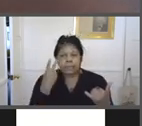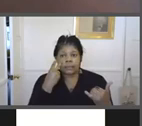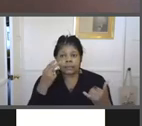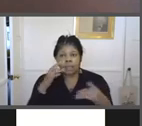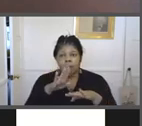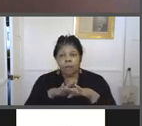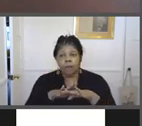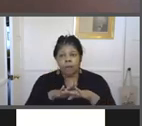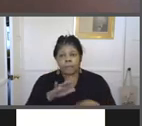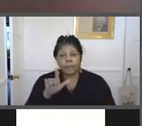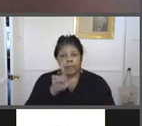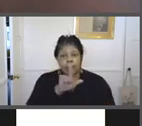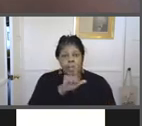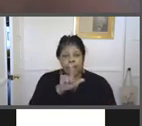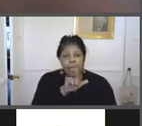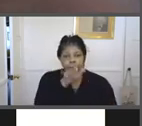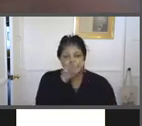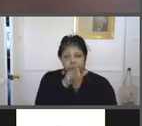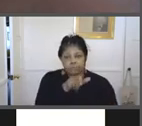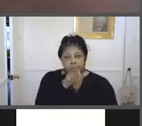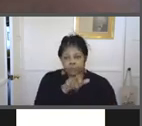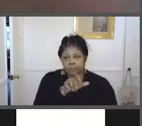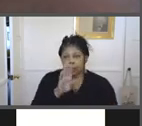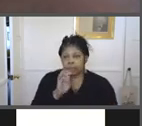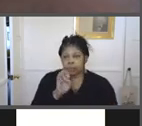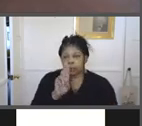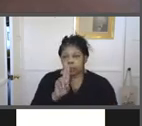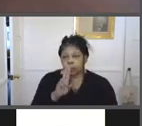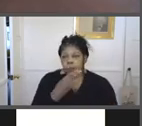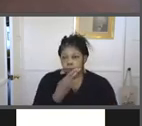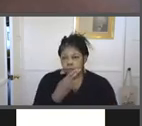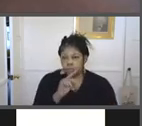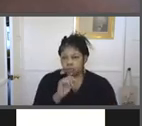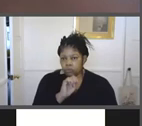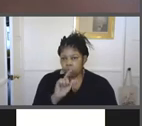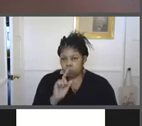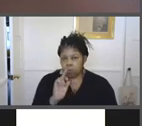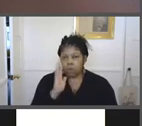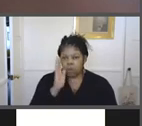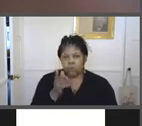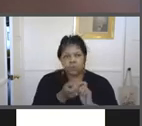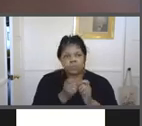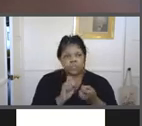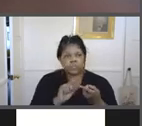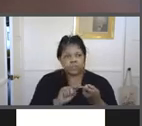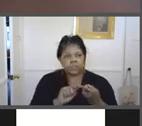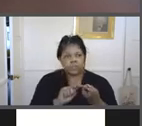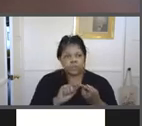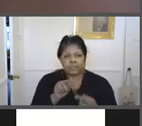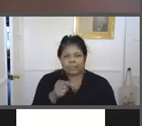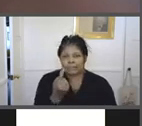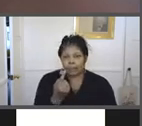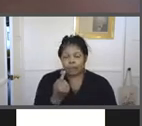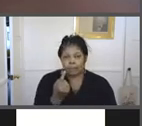this is the brush tool. And I'm going to switch to single. There we go. So you see